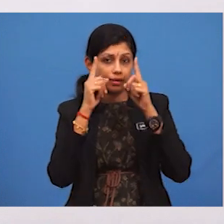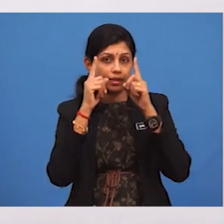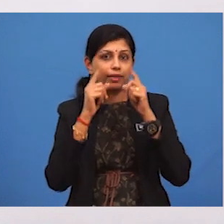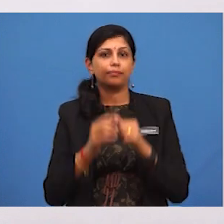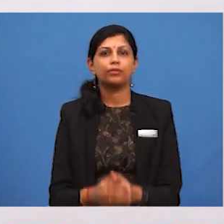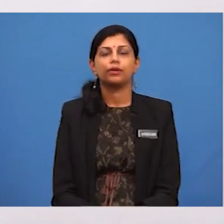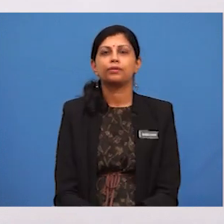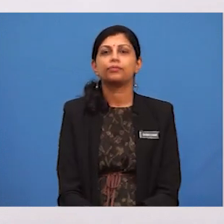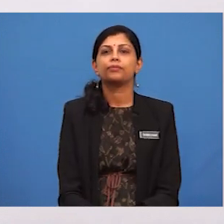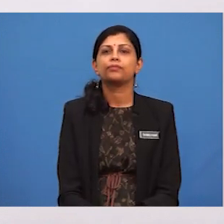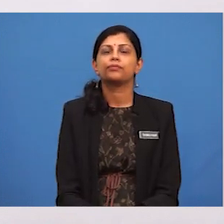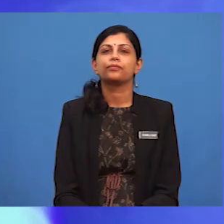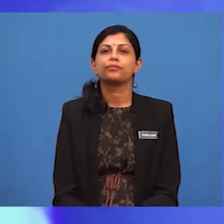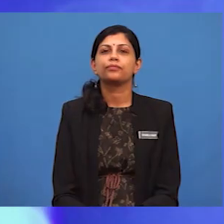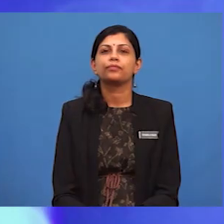your semester break.